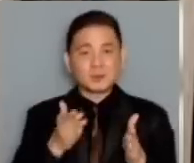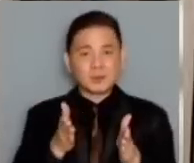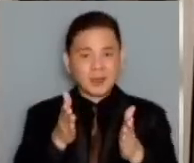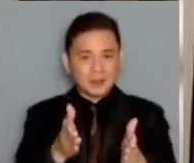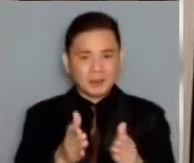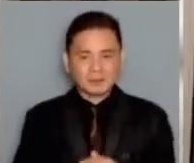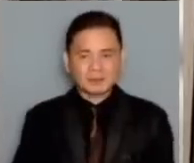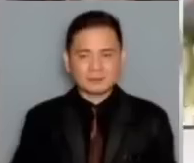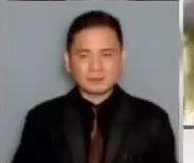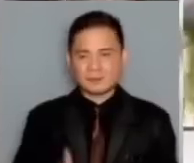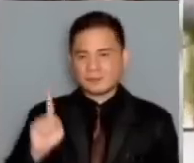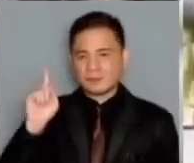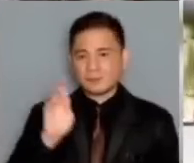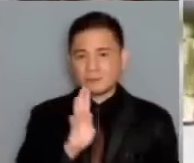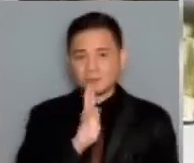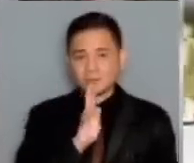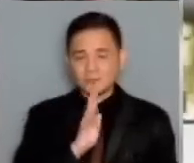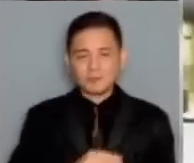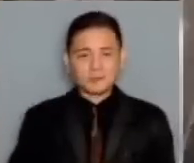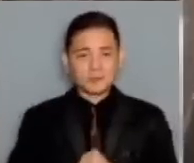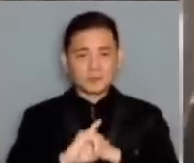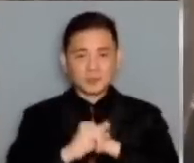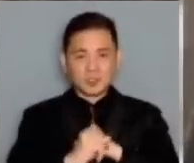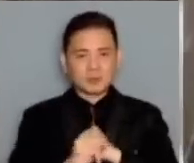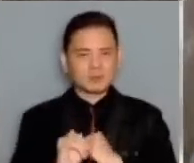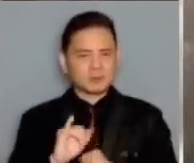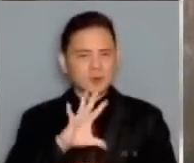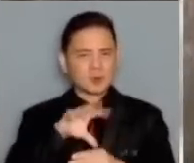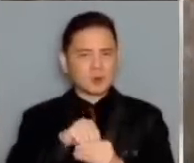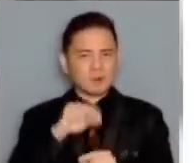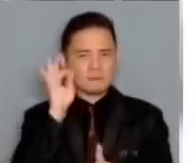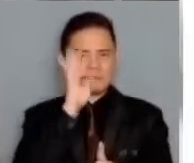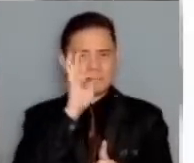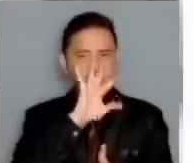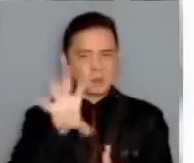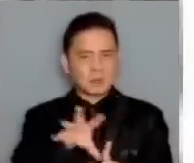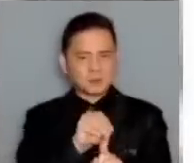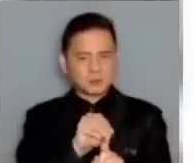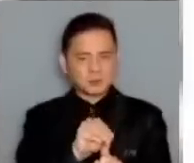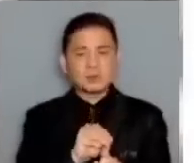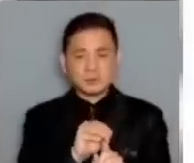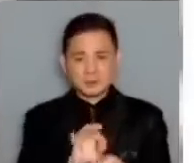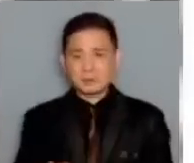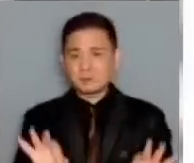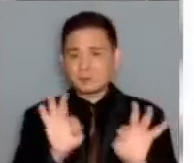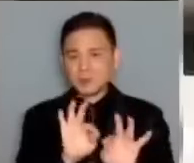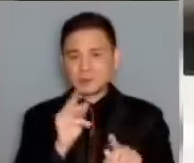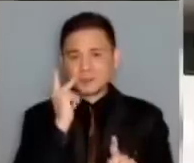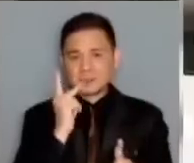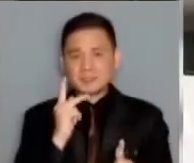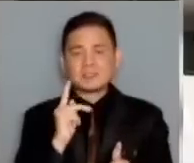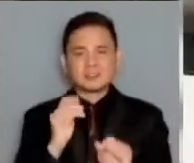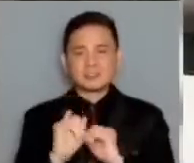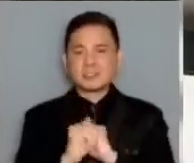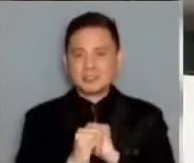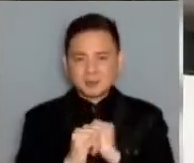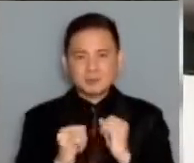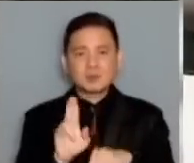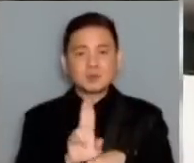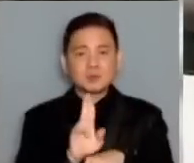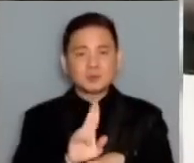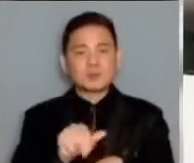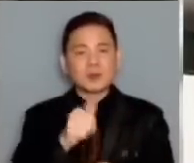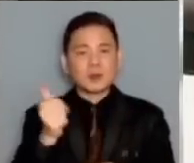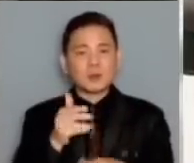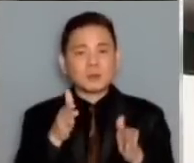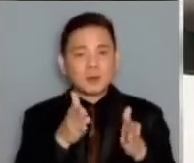part of our culture. Ika nga yung ecosystem, and we want to see jeepney for another purpose, which is yung kung nauuso ang